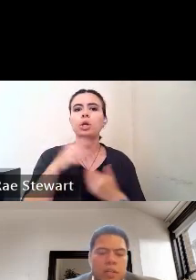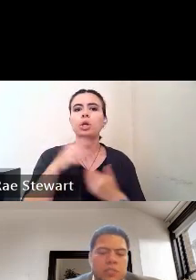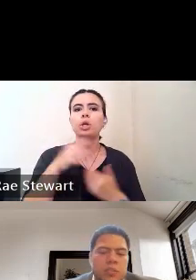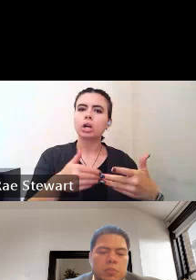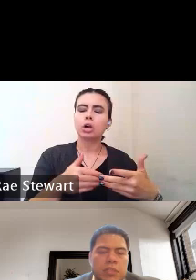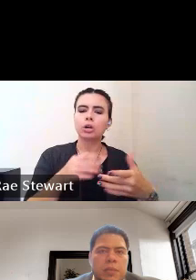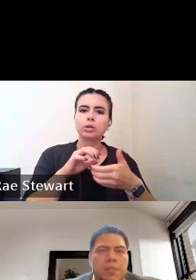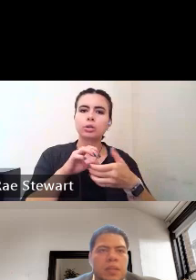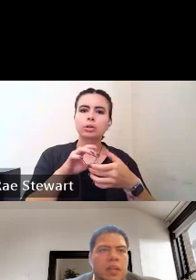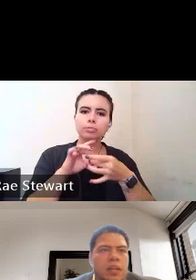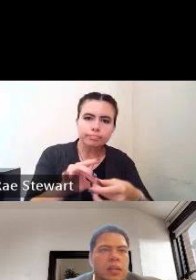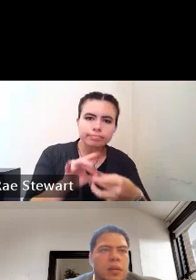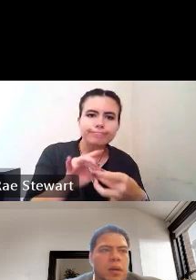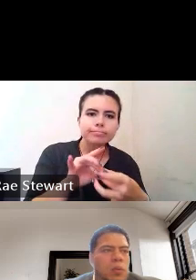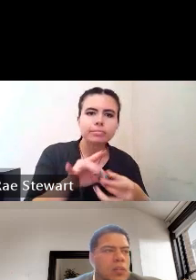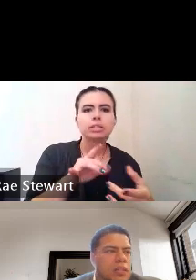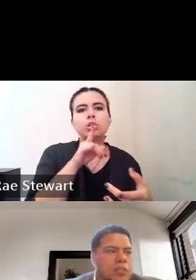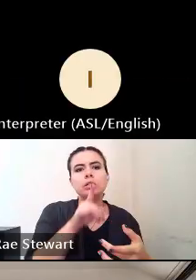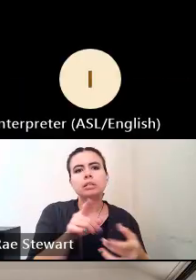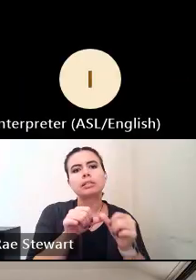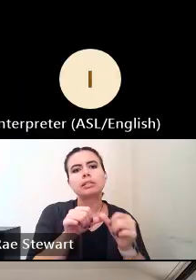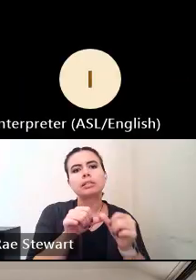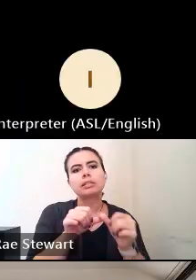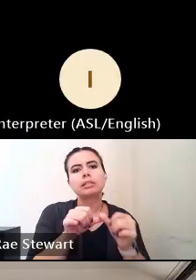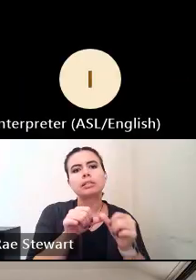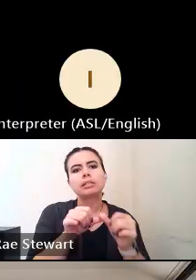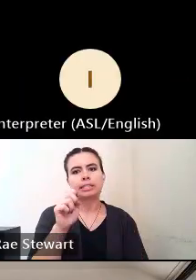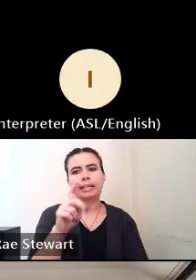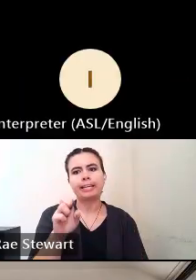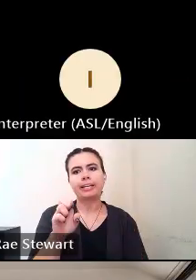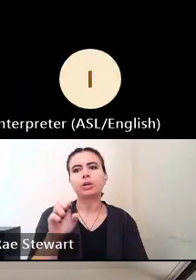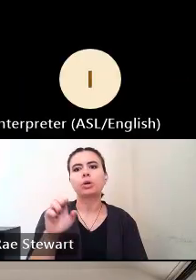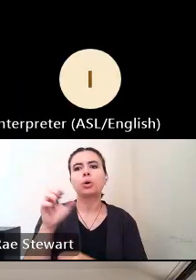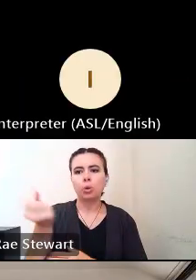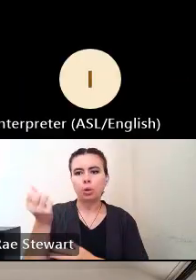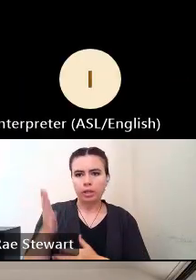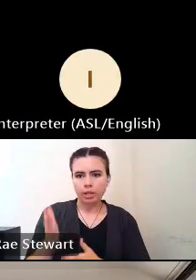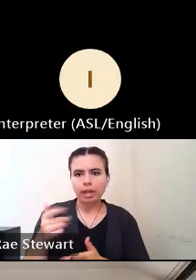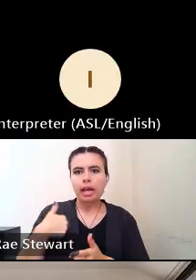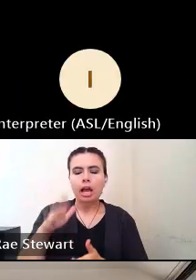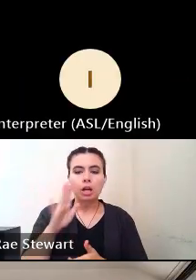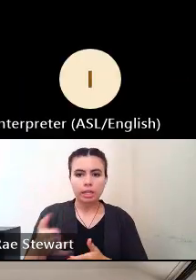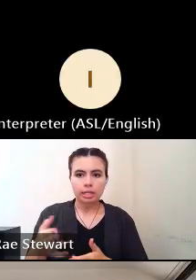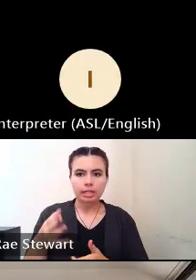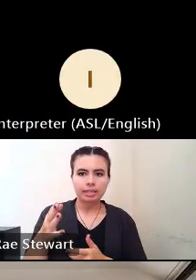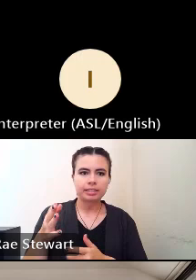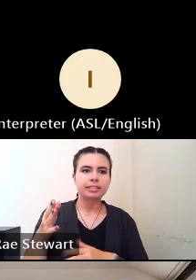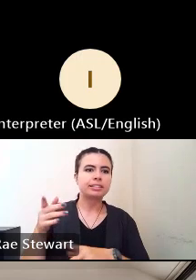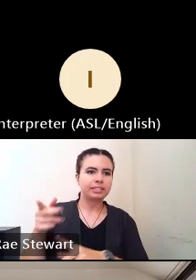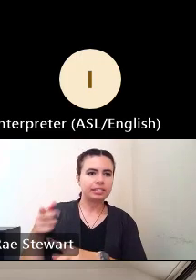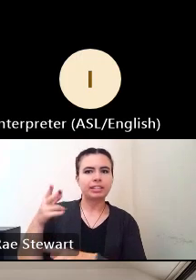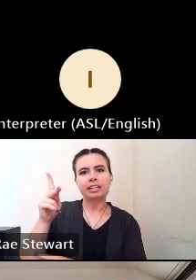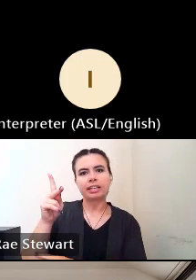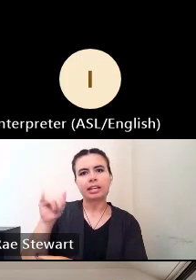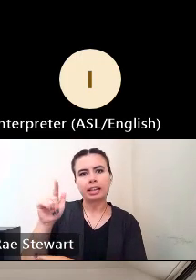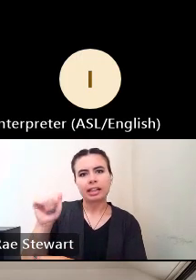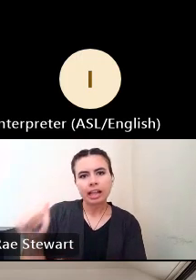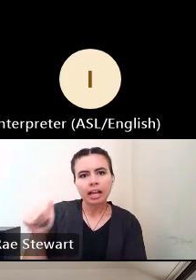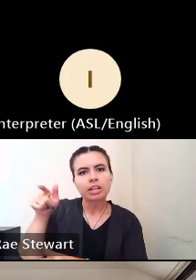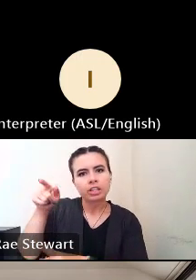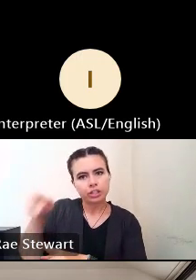stakeholder advisory committee. And I want to give a shout out to Kyla because she's actually leading that effort, and it's on our website immediately. So you could go